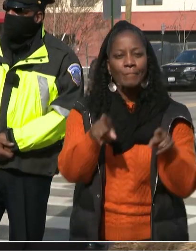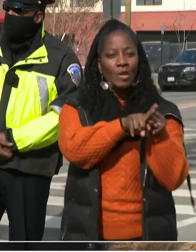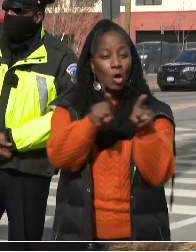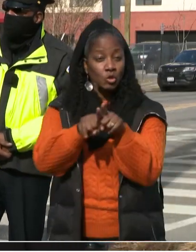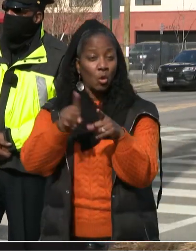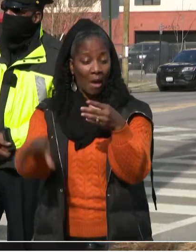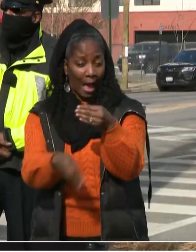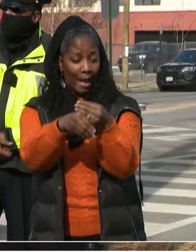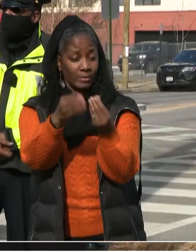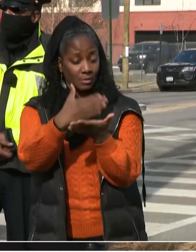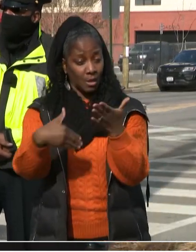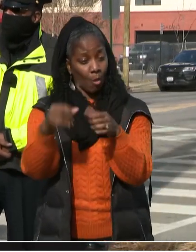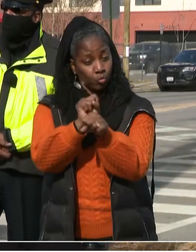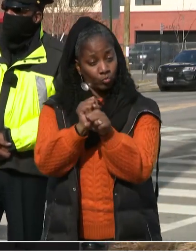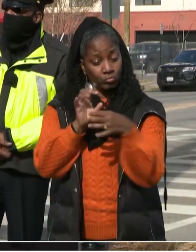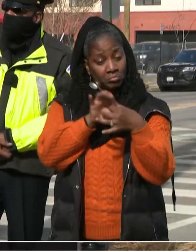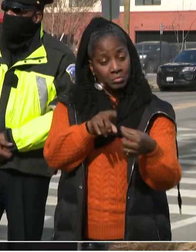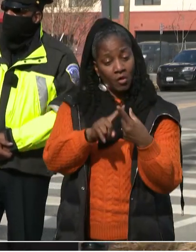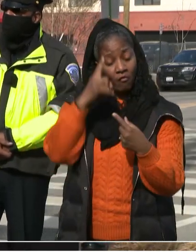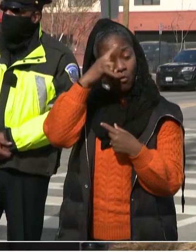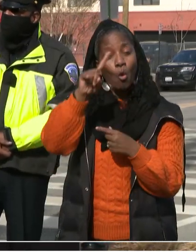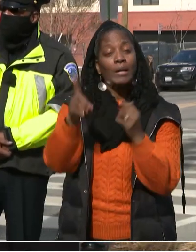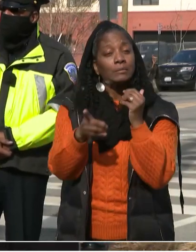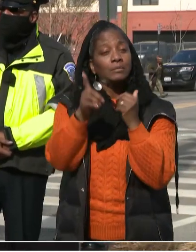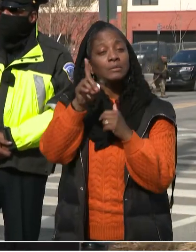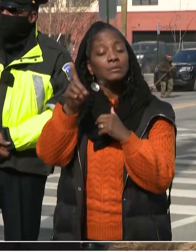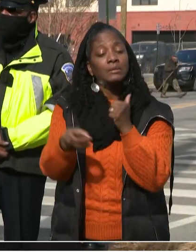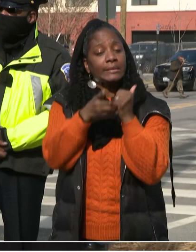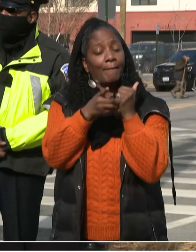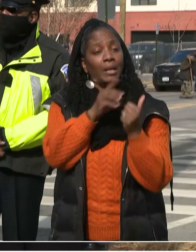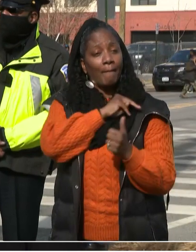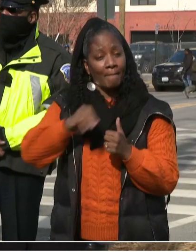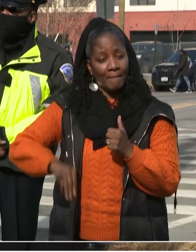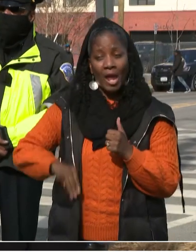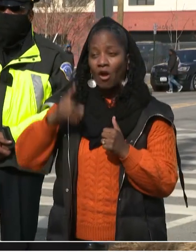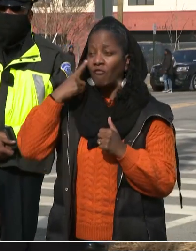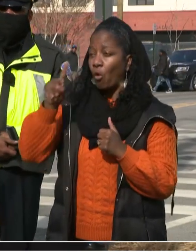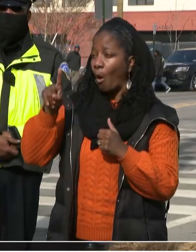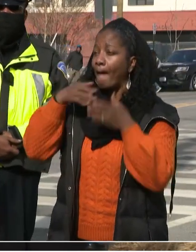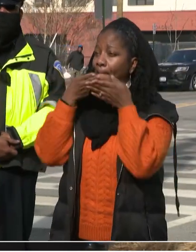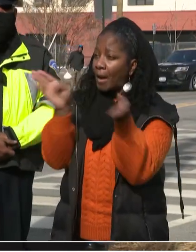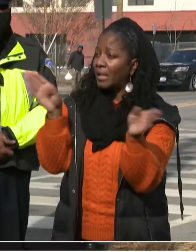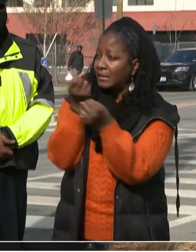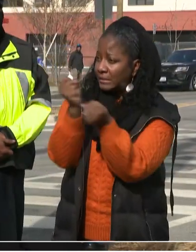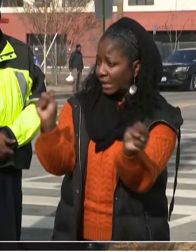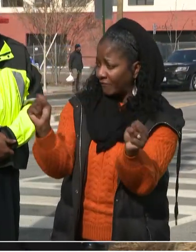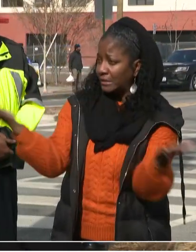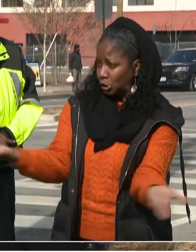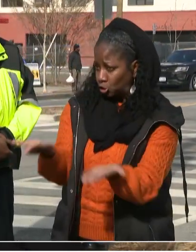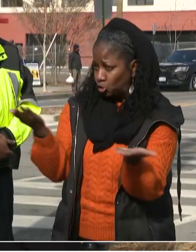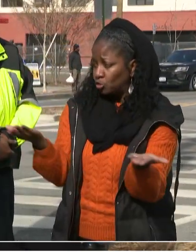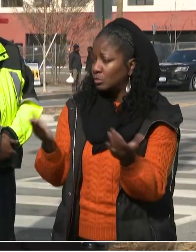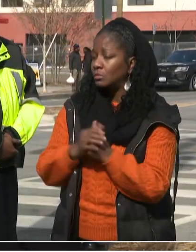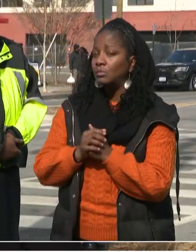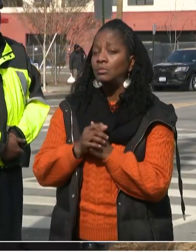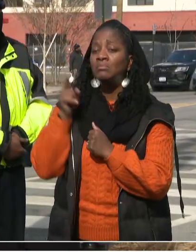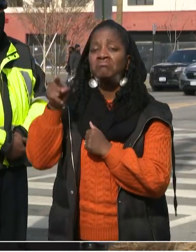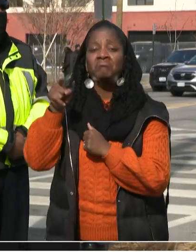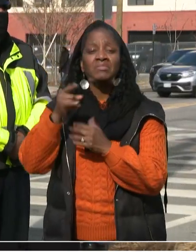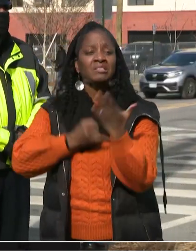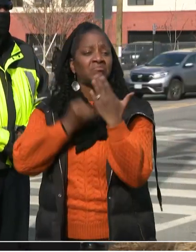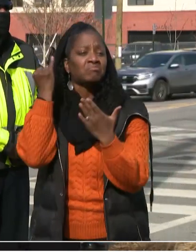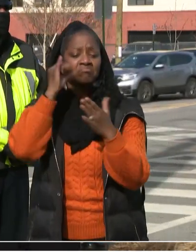to that, and the Deputy Mayor for Public Safety is here with an initiative that's focused on people of